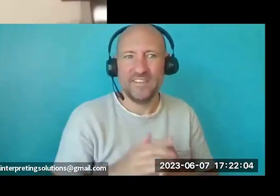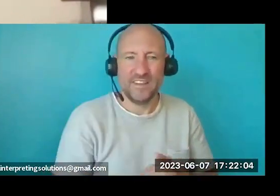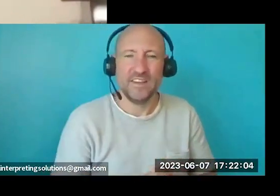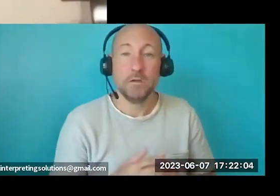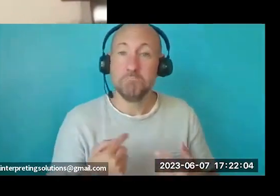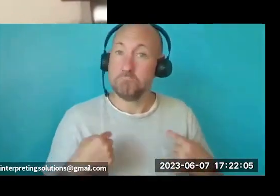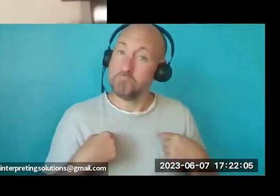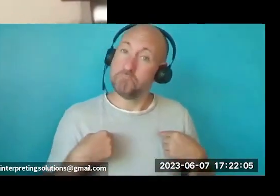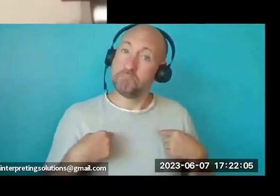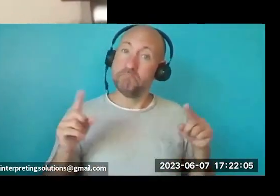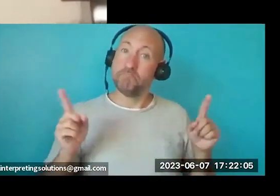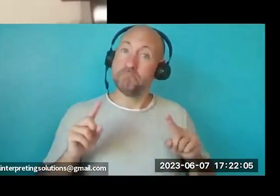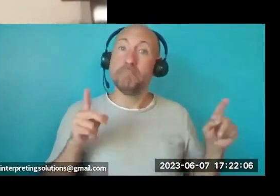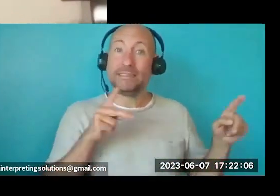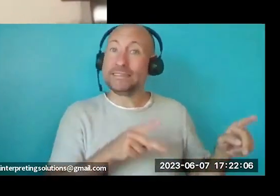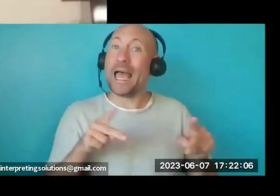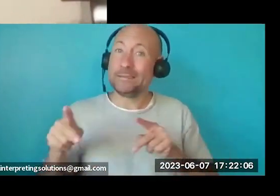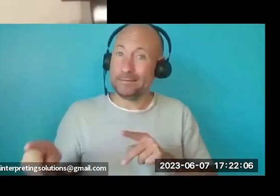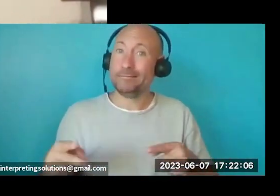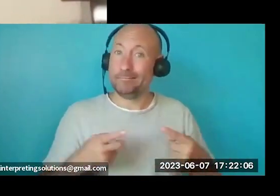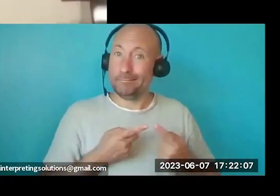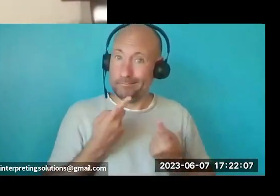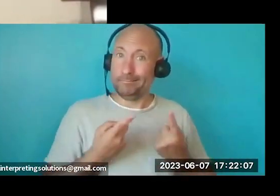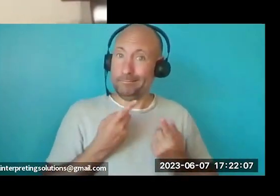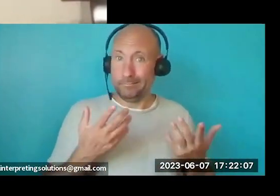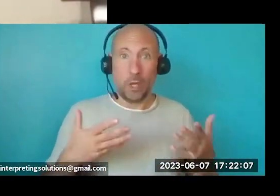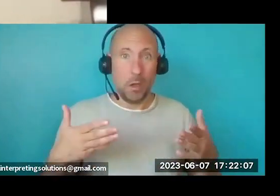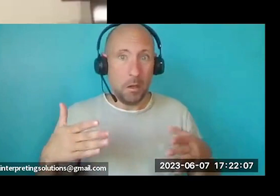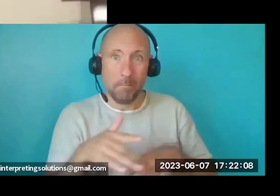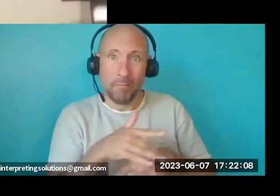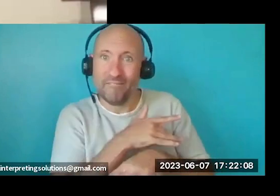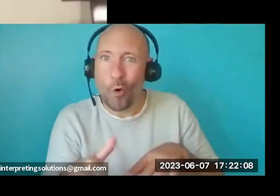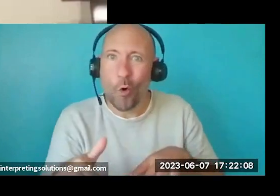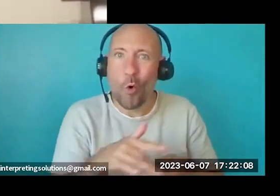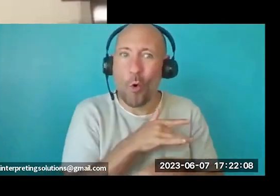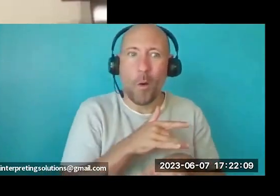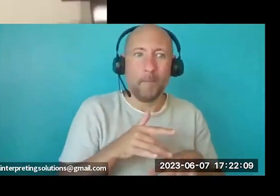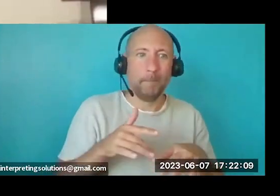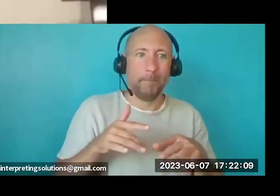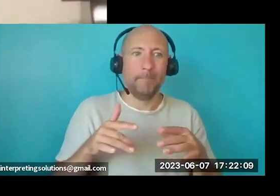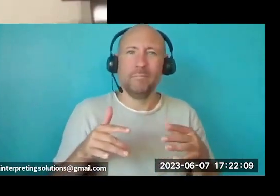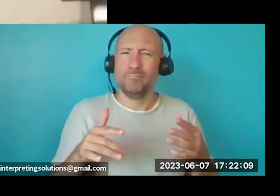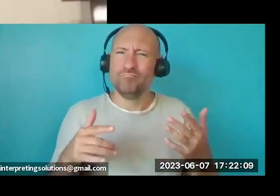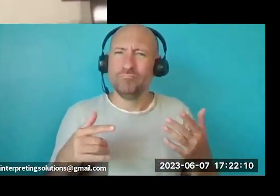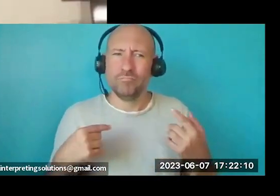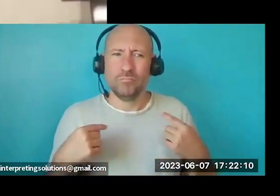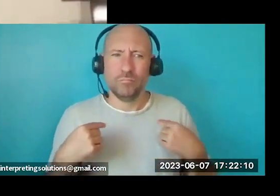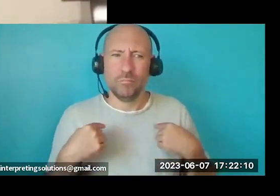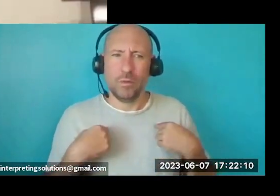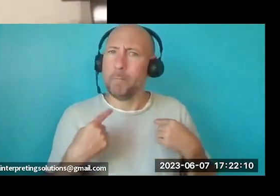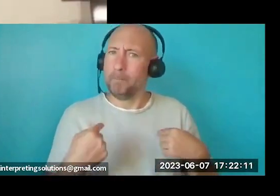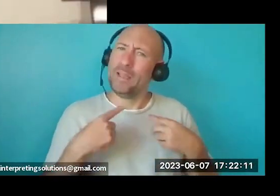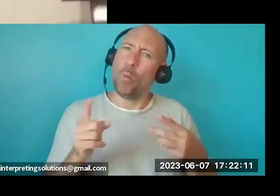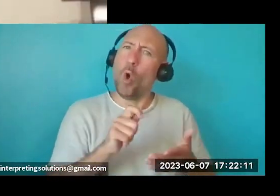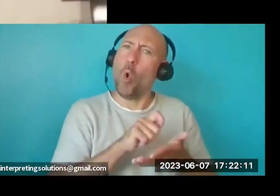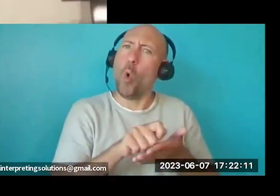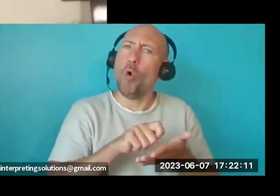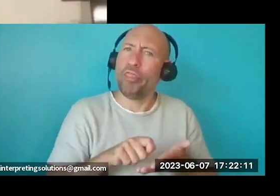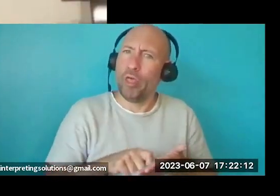I'm a dancer, a performer, and I'm also an author